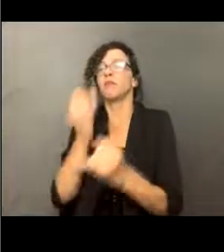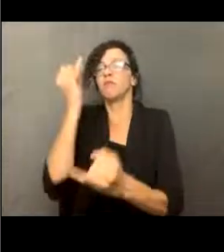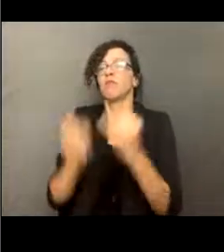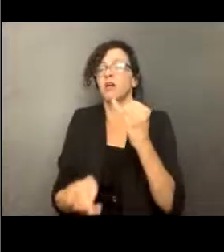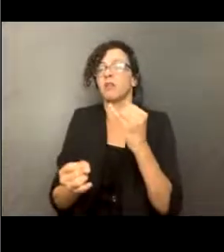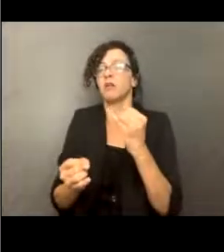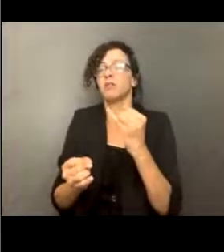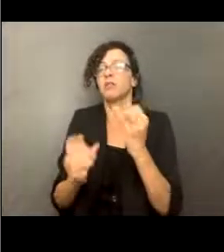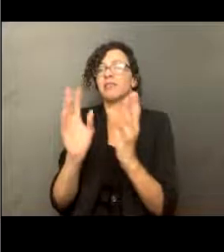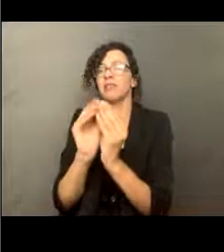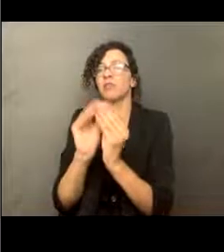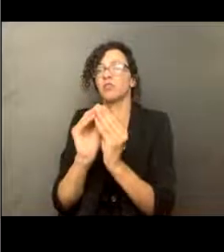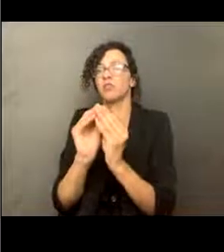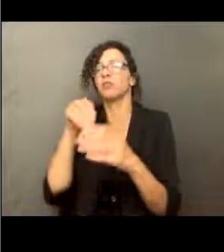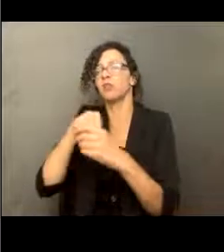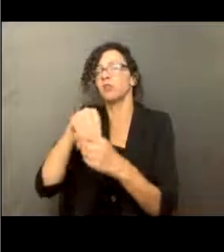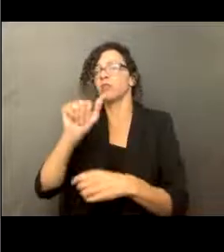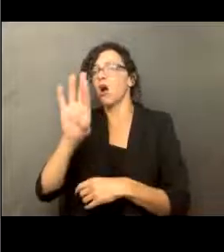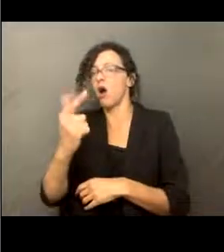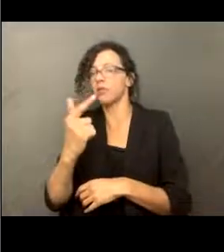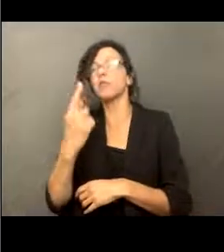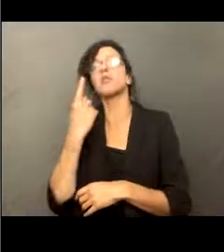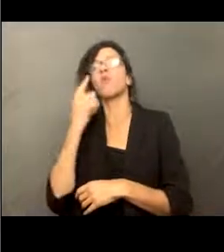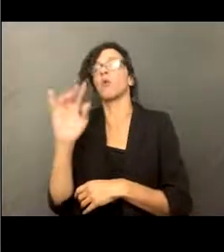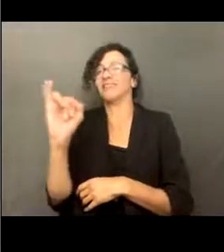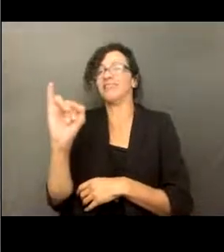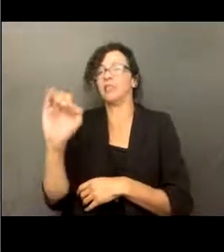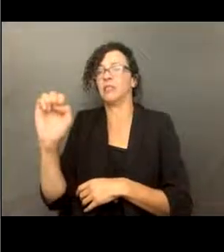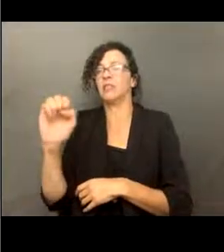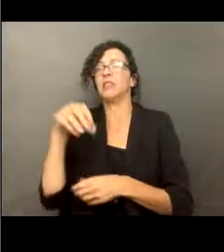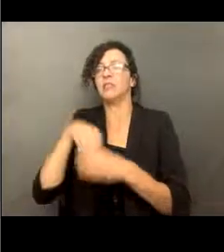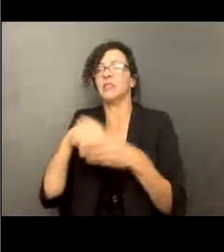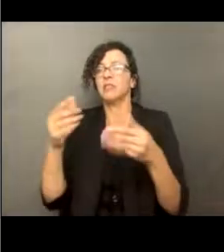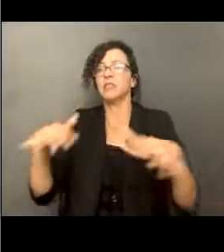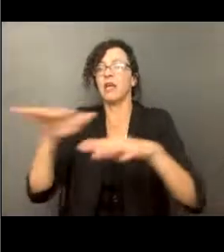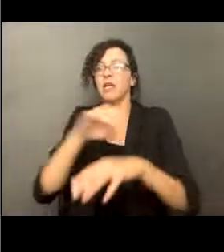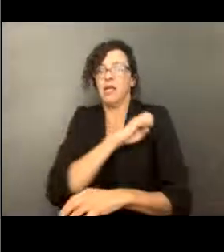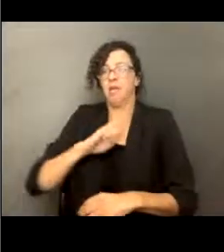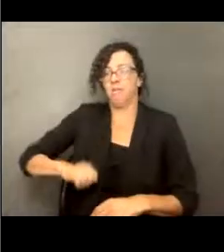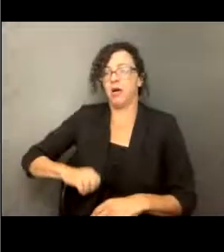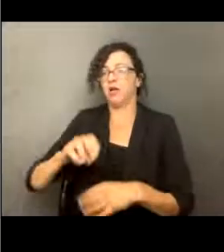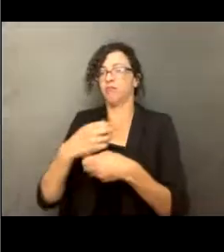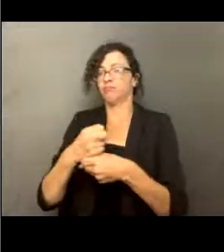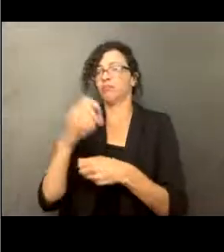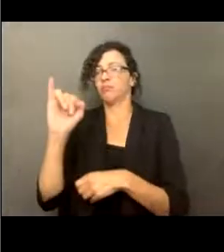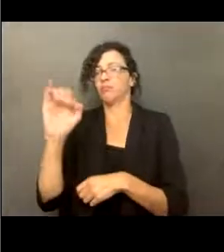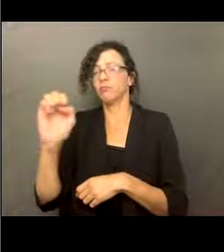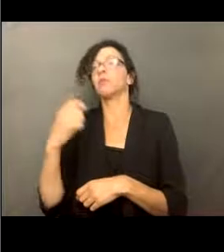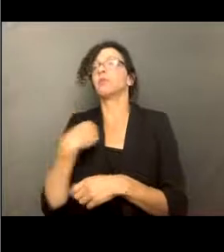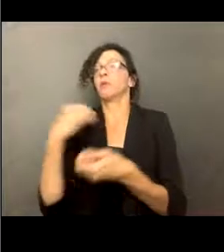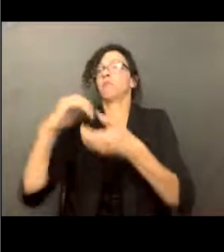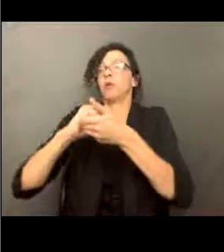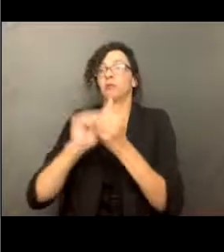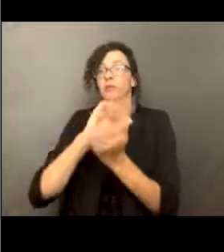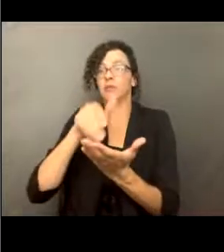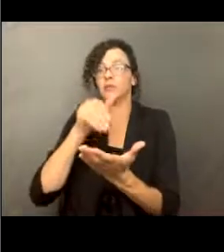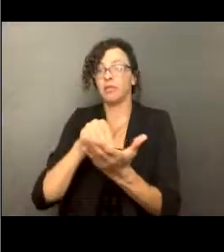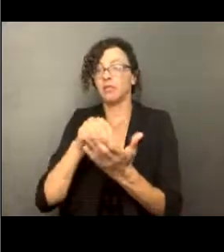with Inland Empire. We partnered with the Center for Community Action and Environmental Justice, so